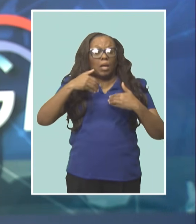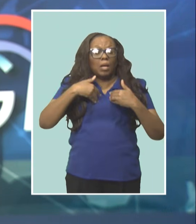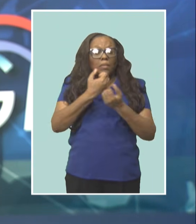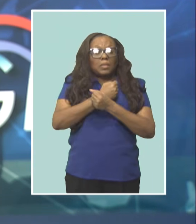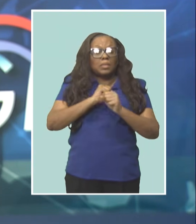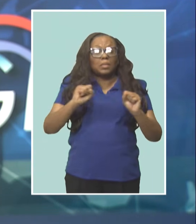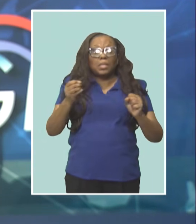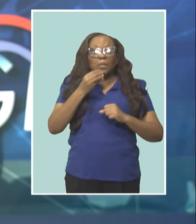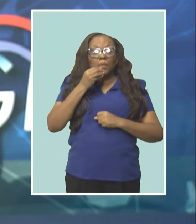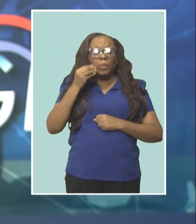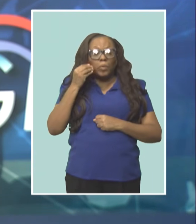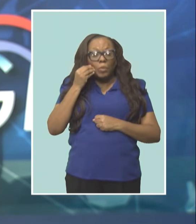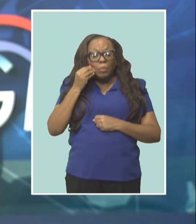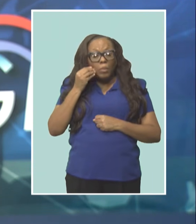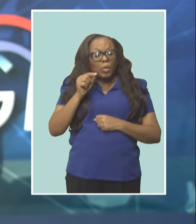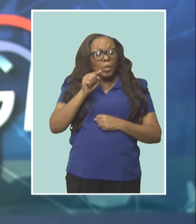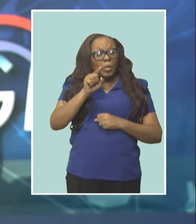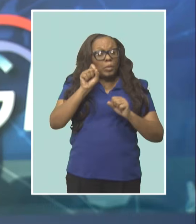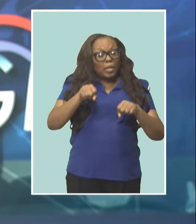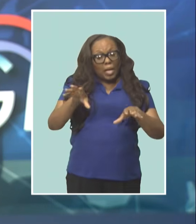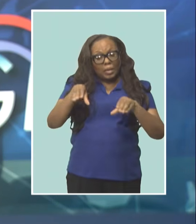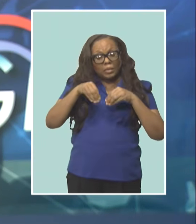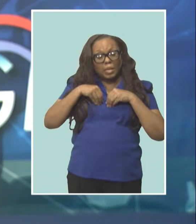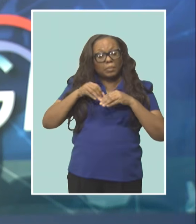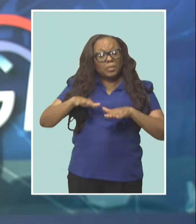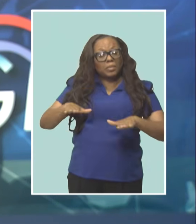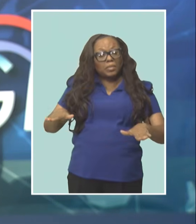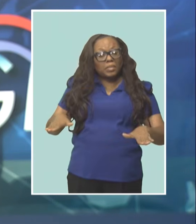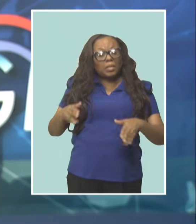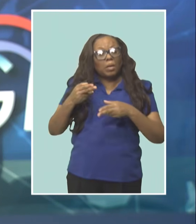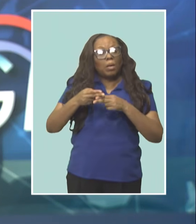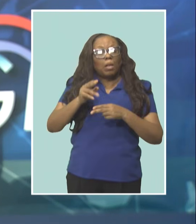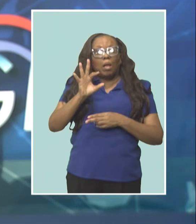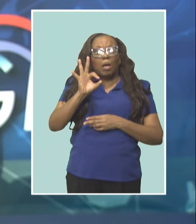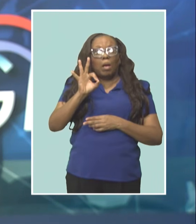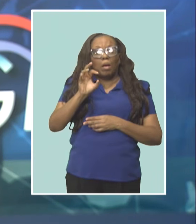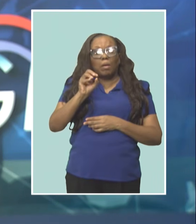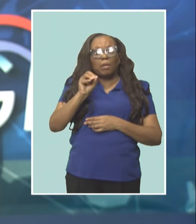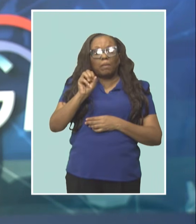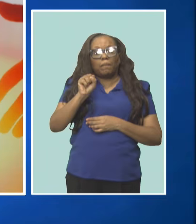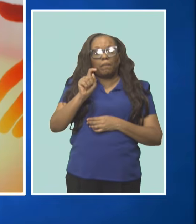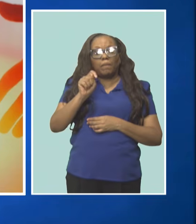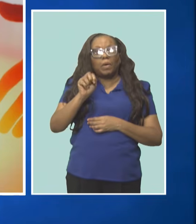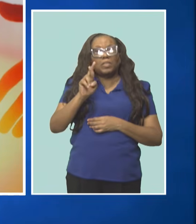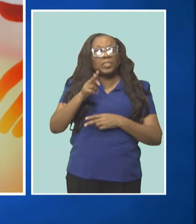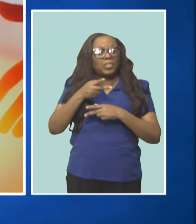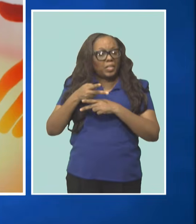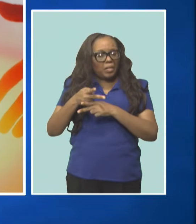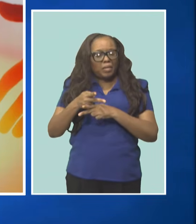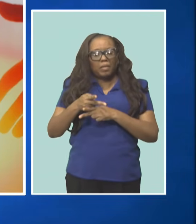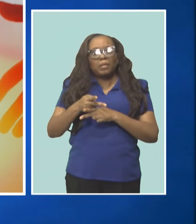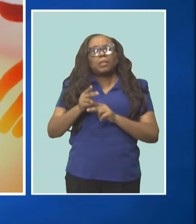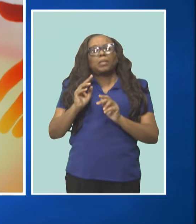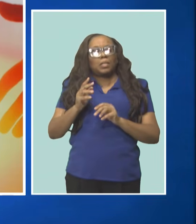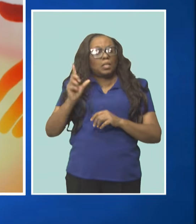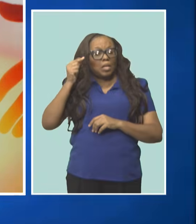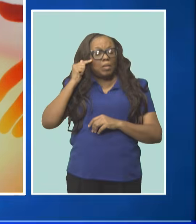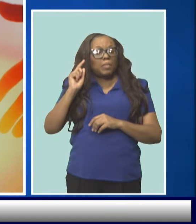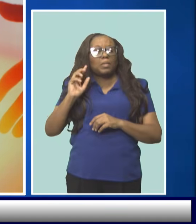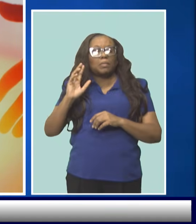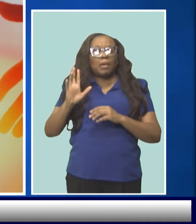foster parents. He says government has increased the weekly stipend to help them. So that children who are in